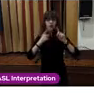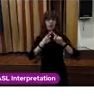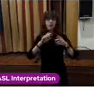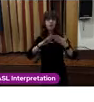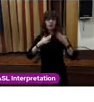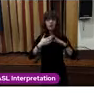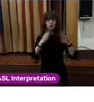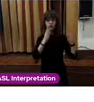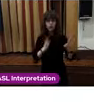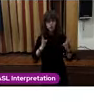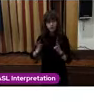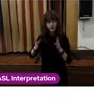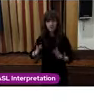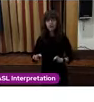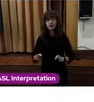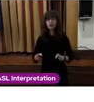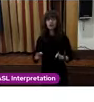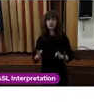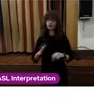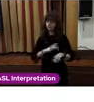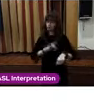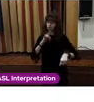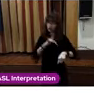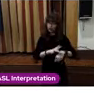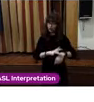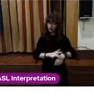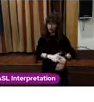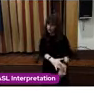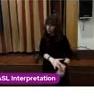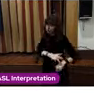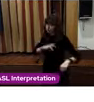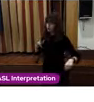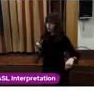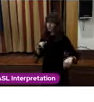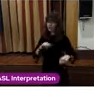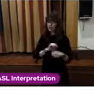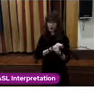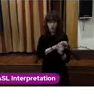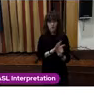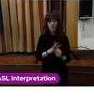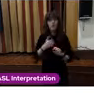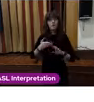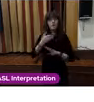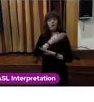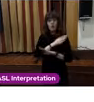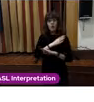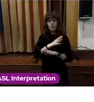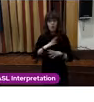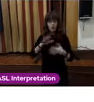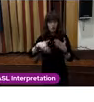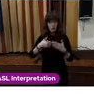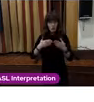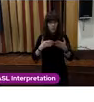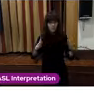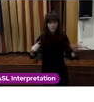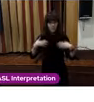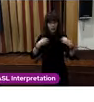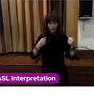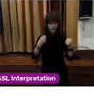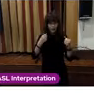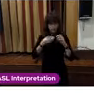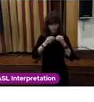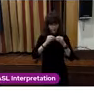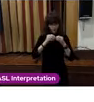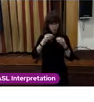organizers. And this was early, early, early on. Before the public health data came out, we started hearing from some of our